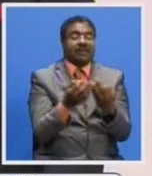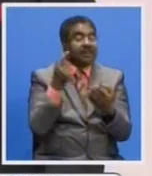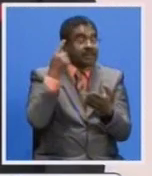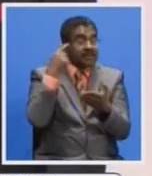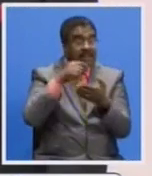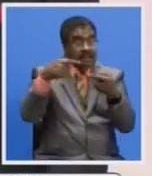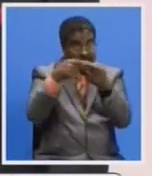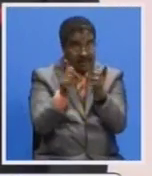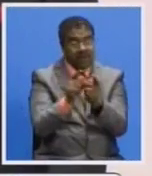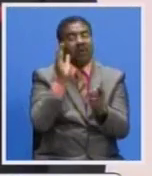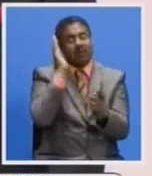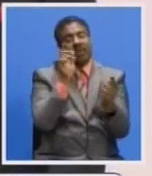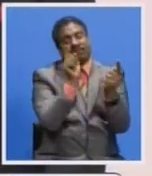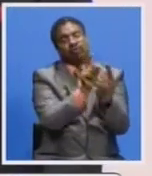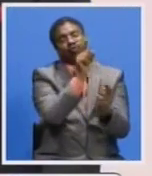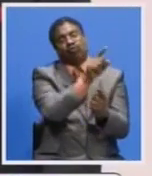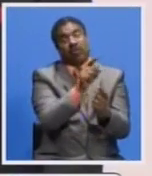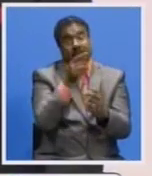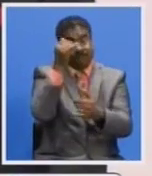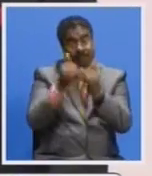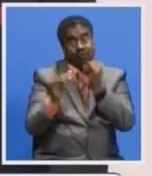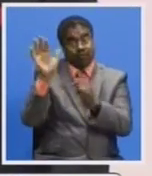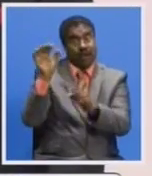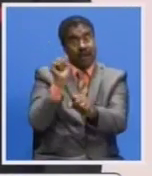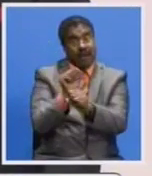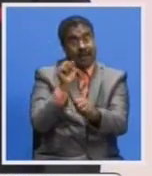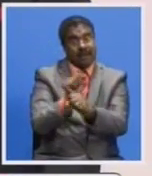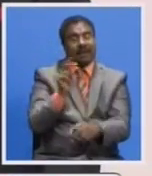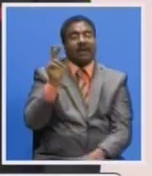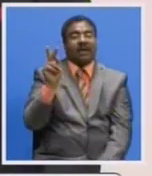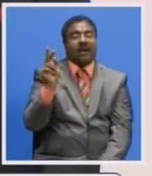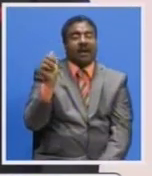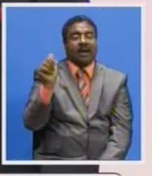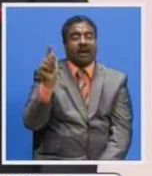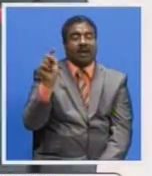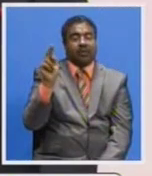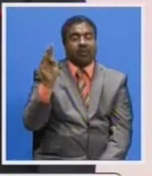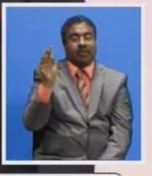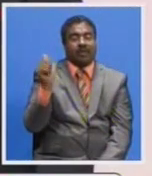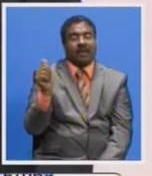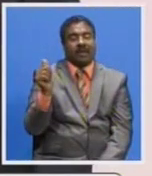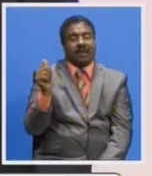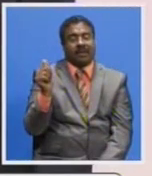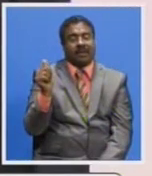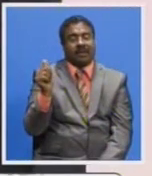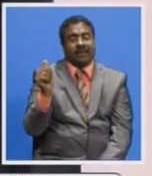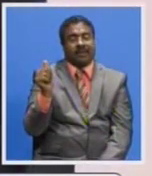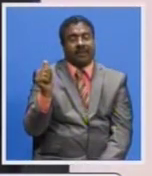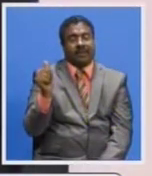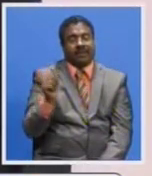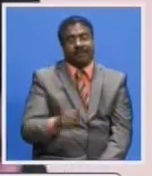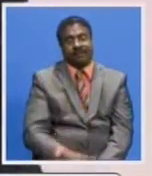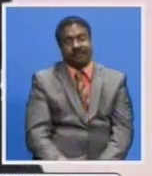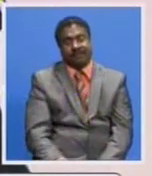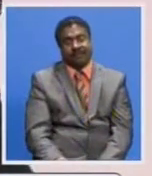done with his program in Katuba, and the leadership of the party is aware of this decision that you have made. So you're very much welcome. Thank you, sir. Thank